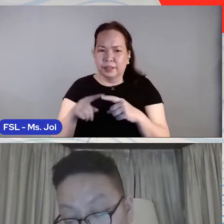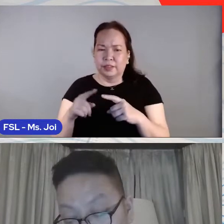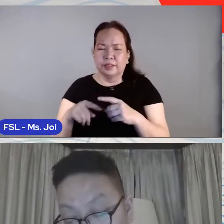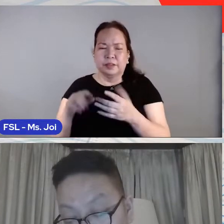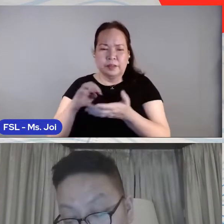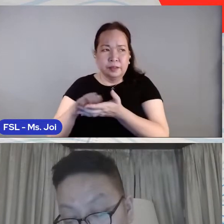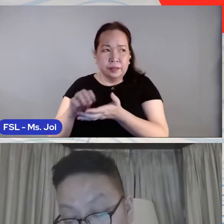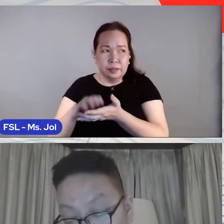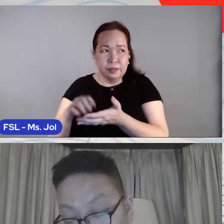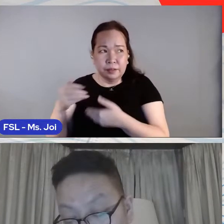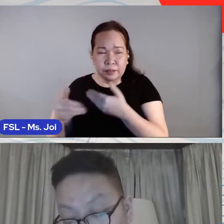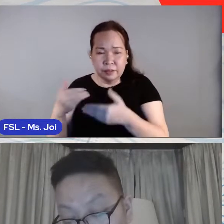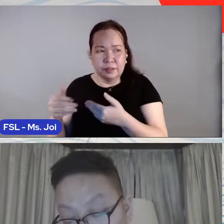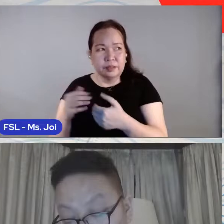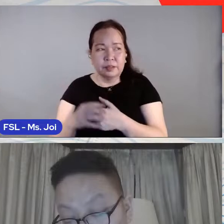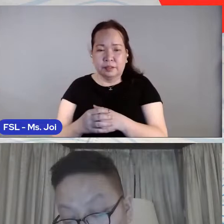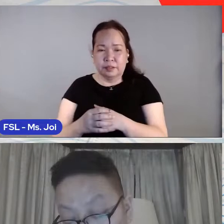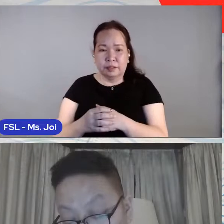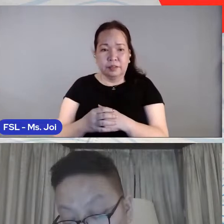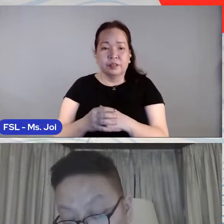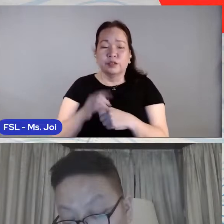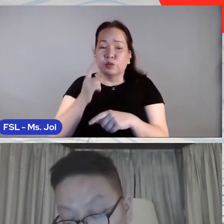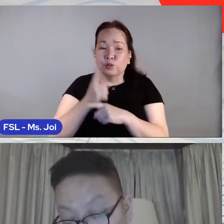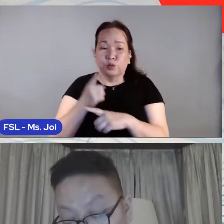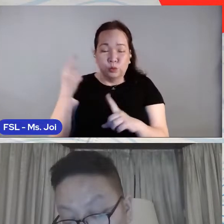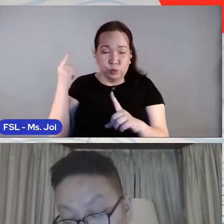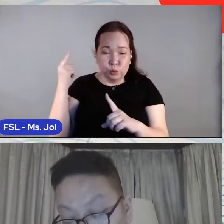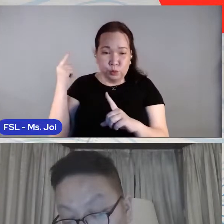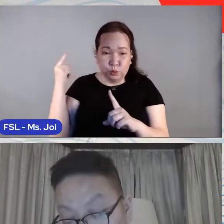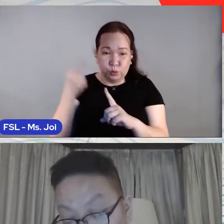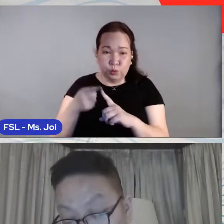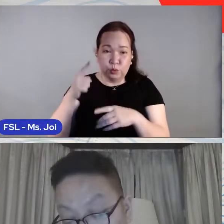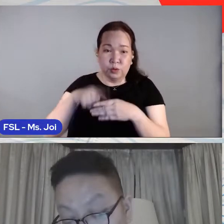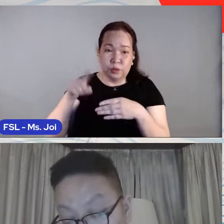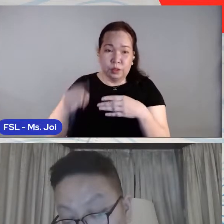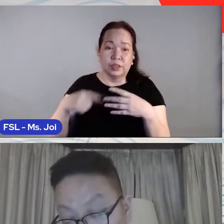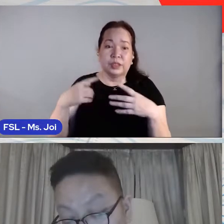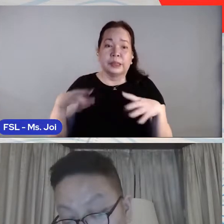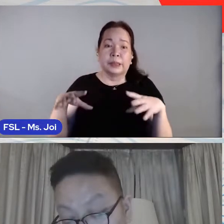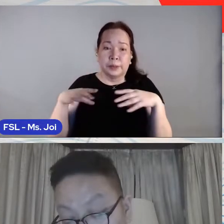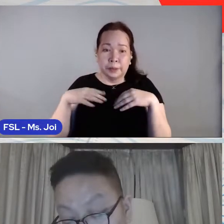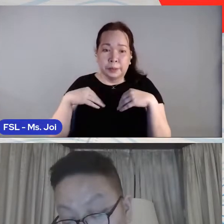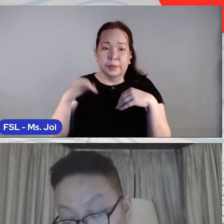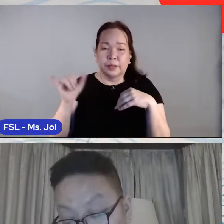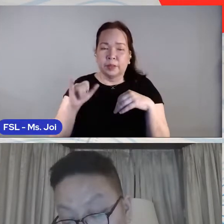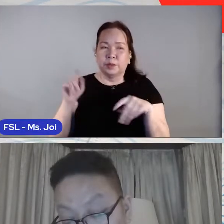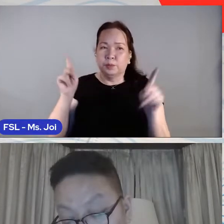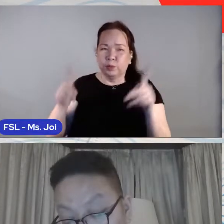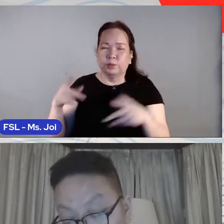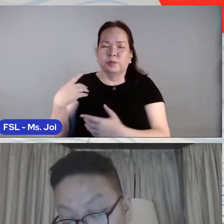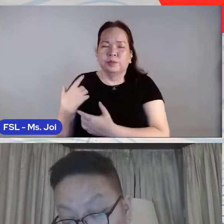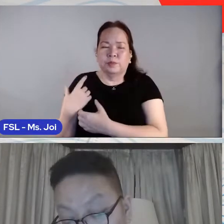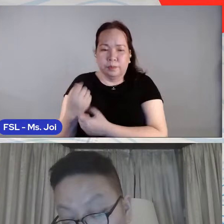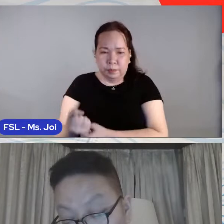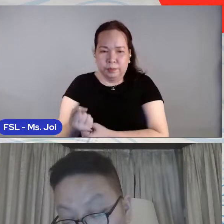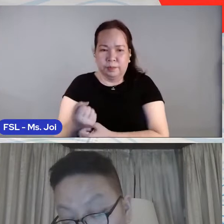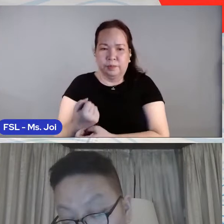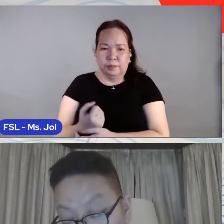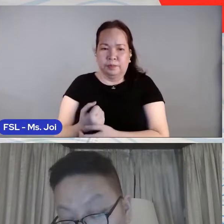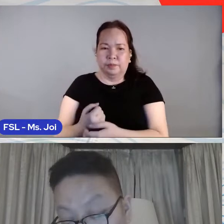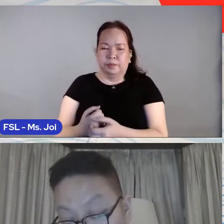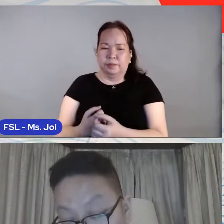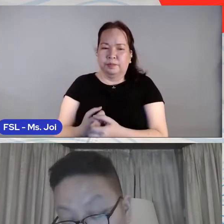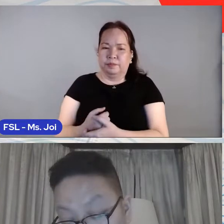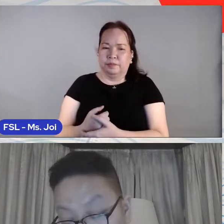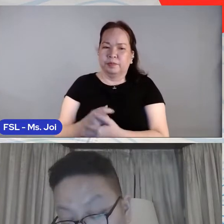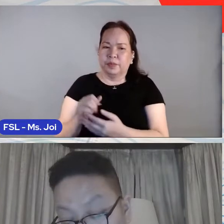finish, it will result or lead to acceptance and public confidence of the result itself. So, yung accuracy